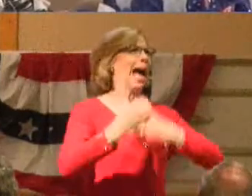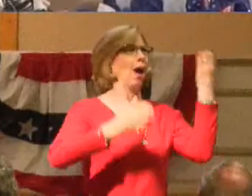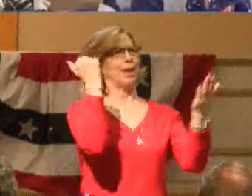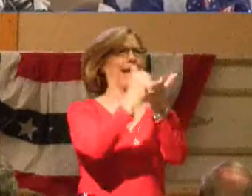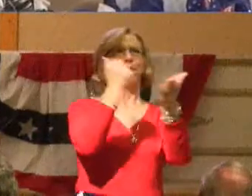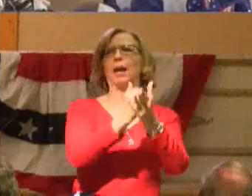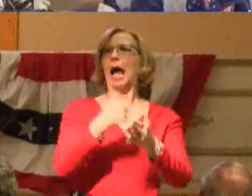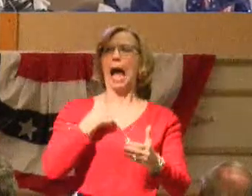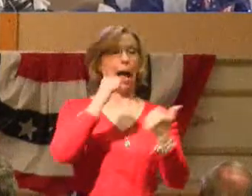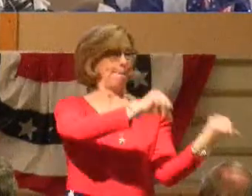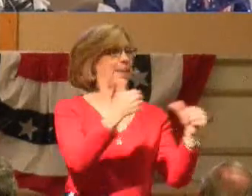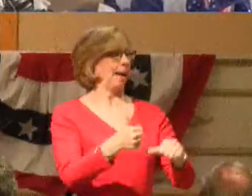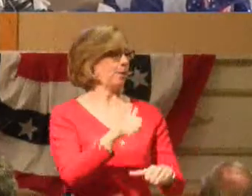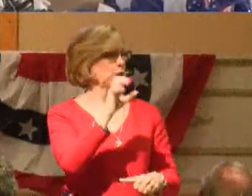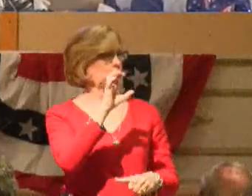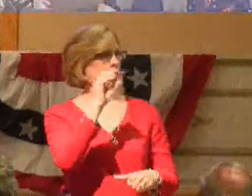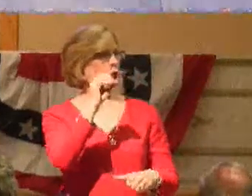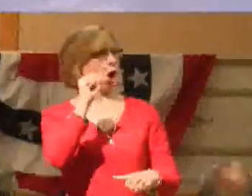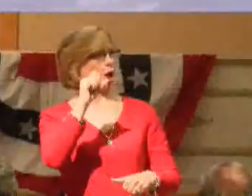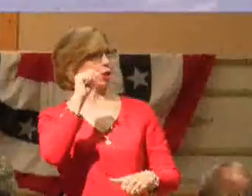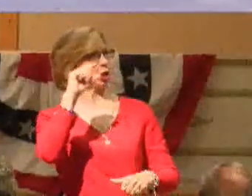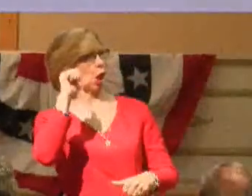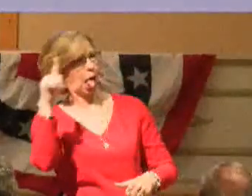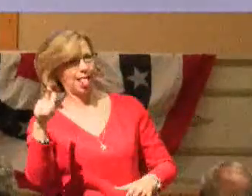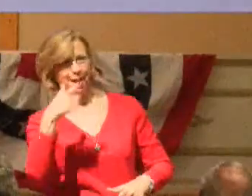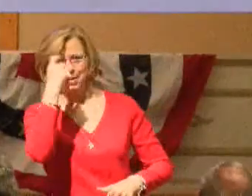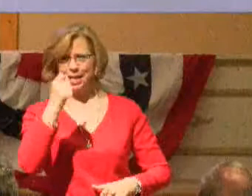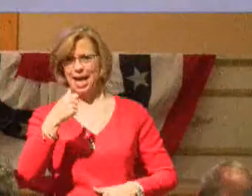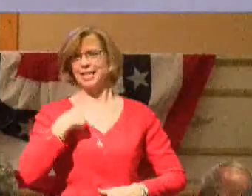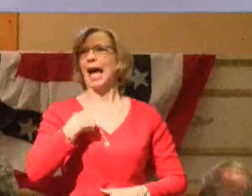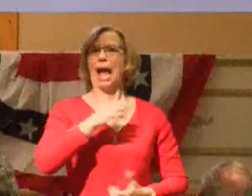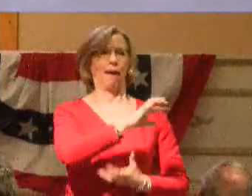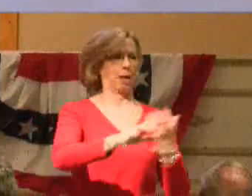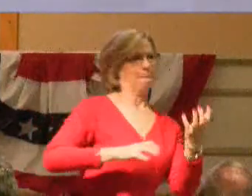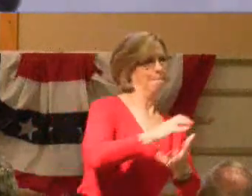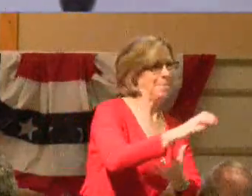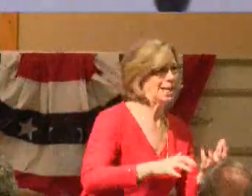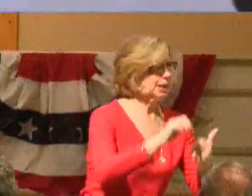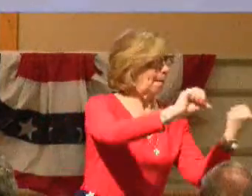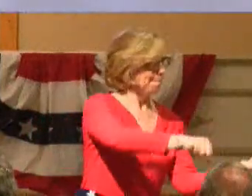I'm Baptist myself. I have a little mixture.